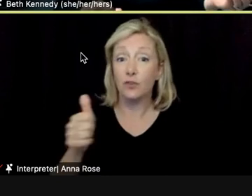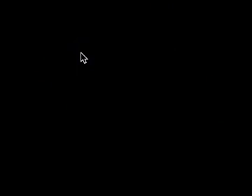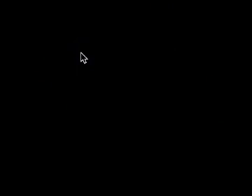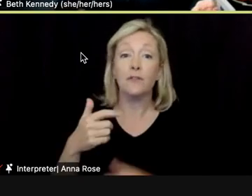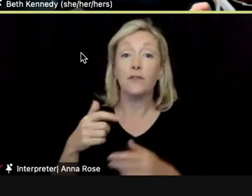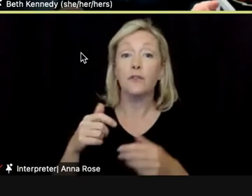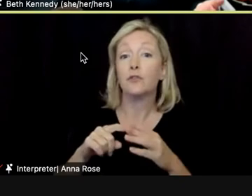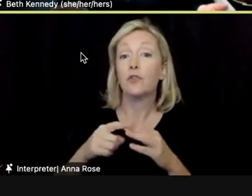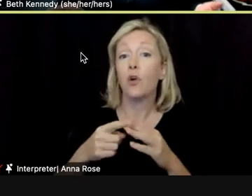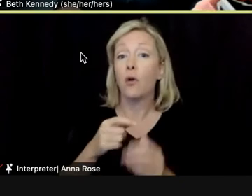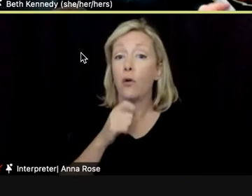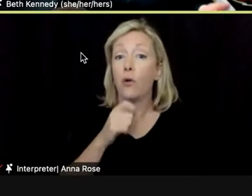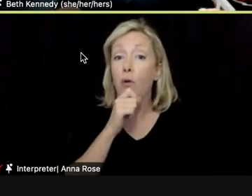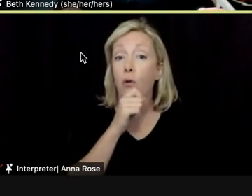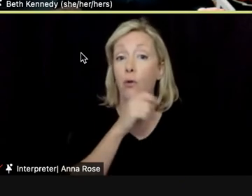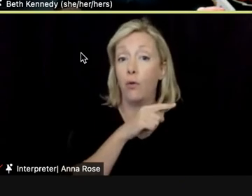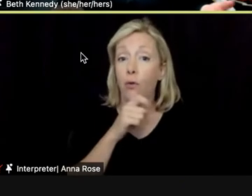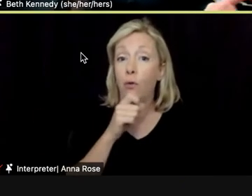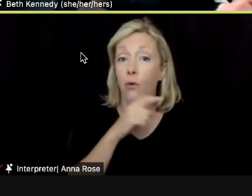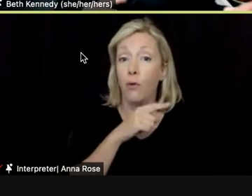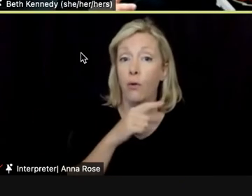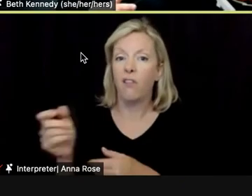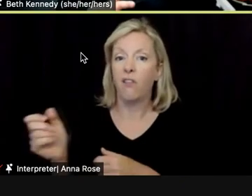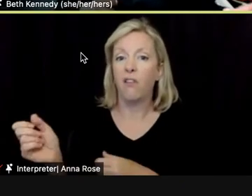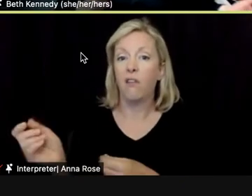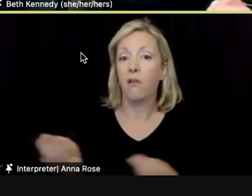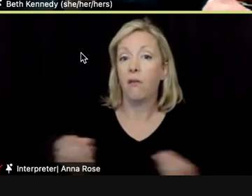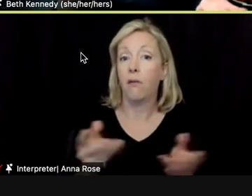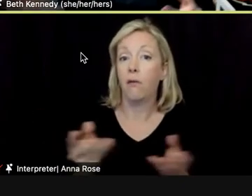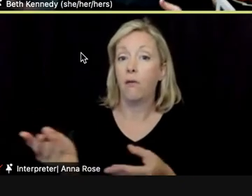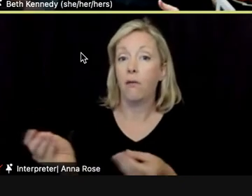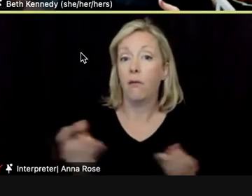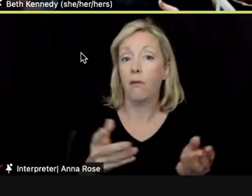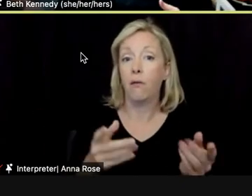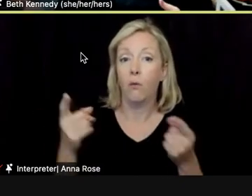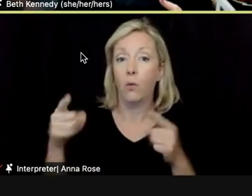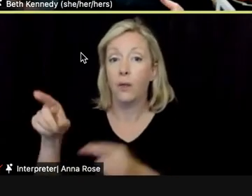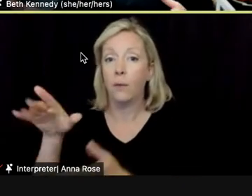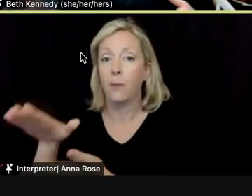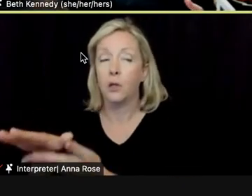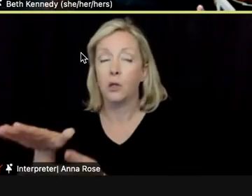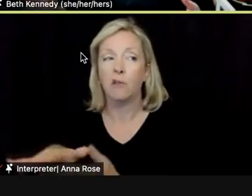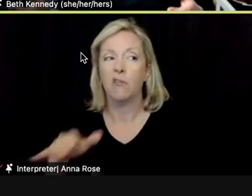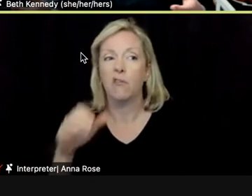the person who's relaying information between what's happening at school and what's happening,